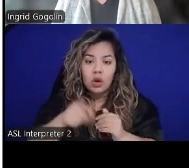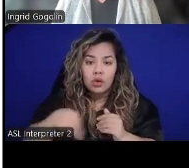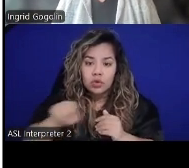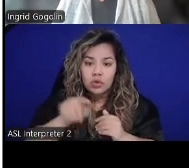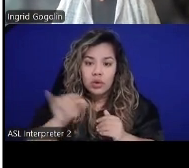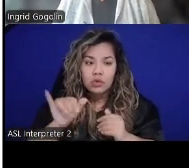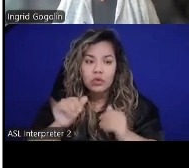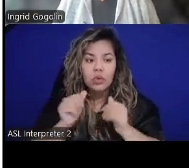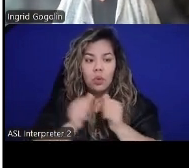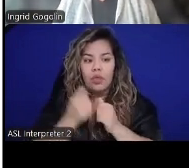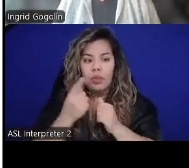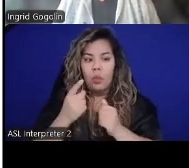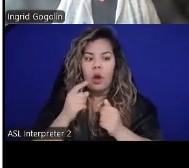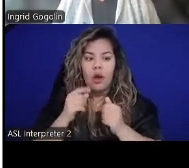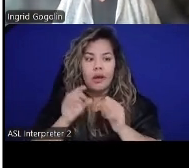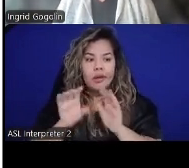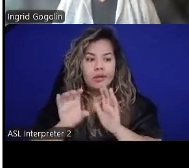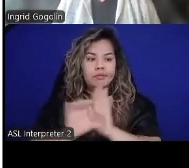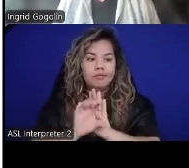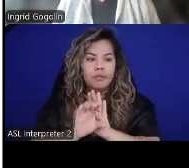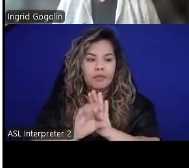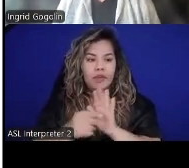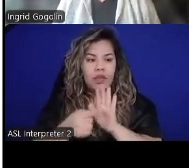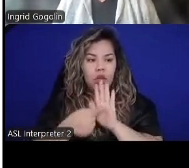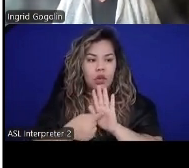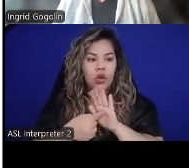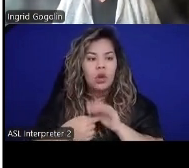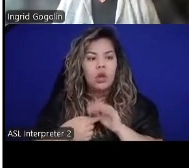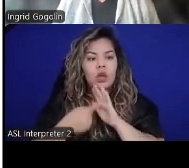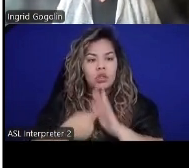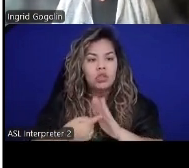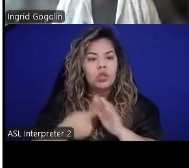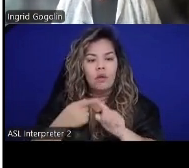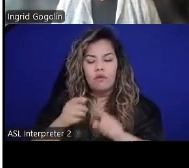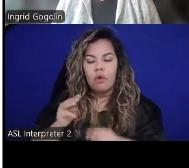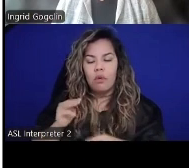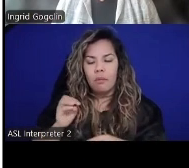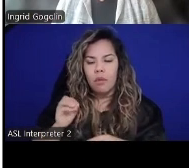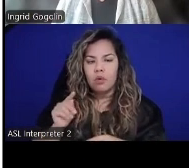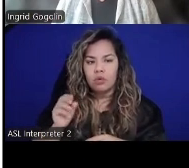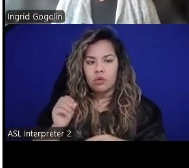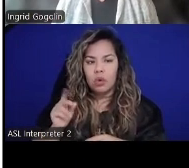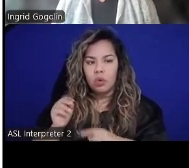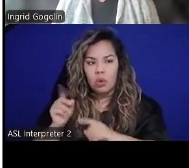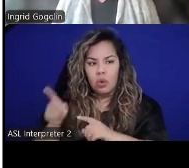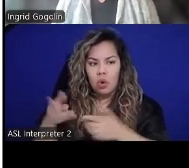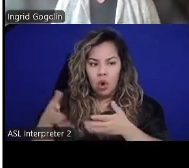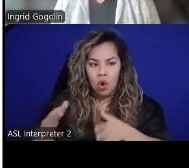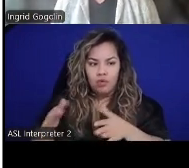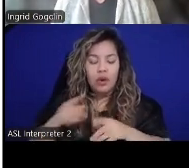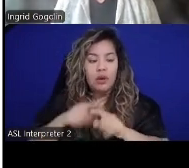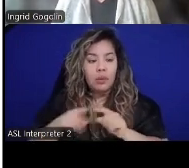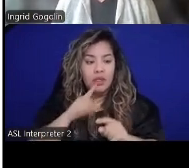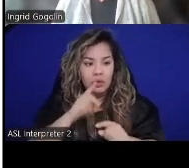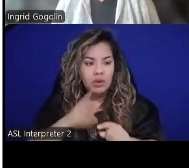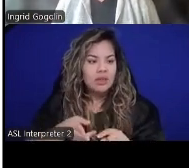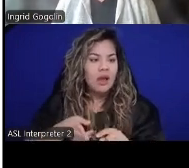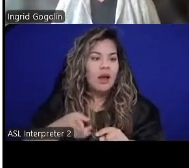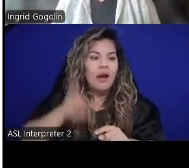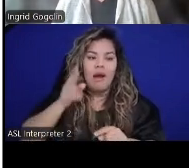one figure which has been shown by Motoko to you already. So there is a high rejection